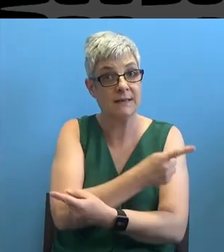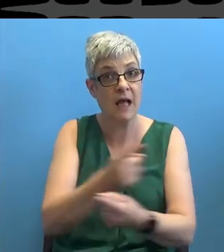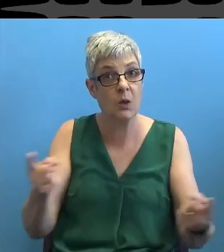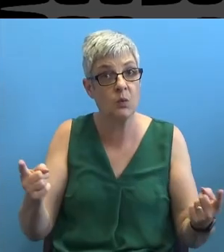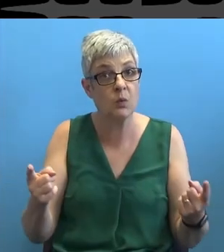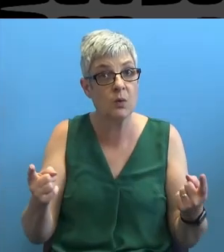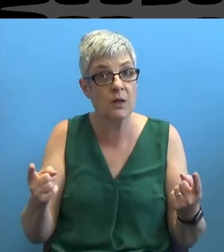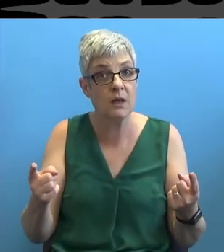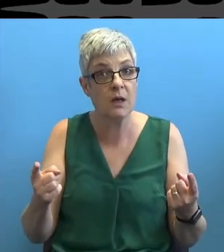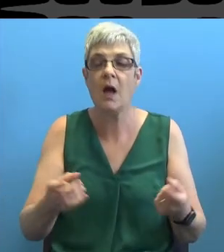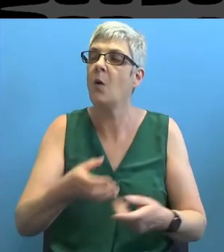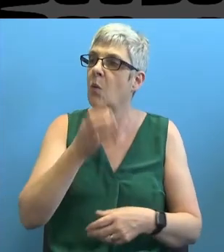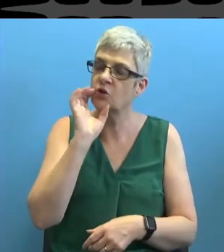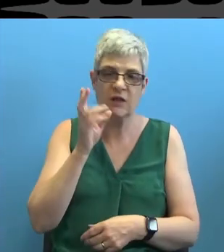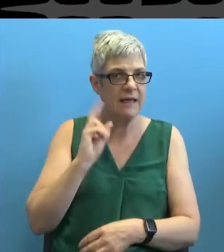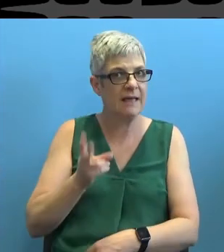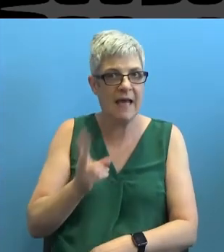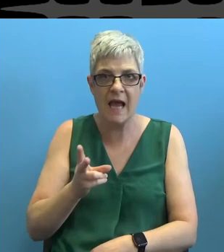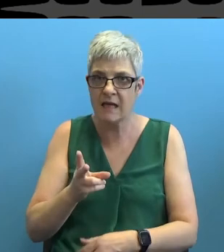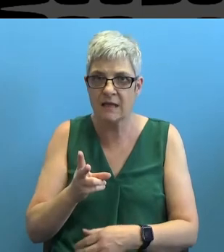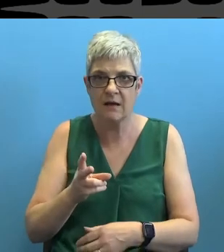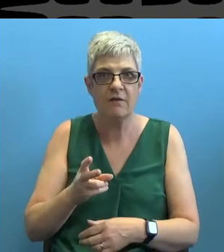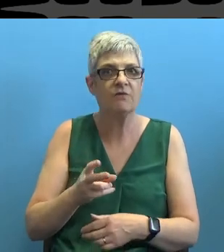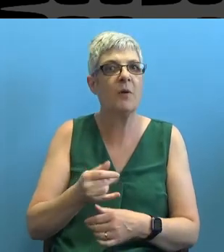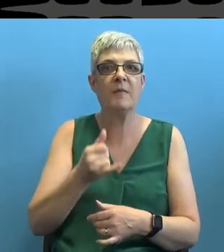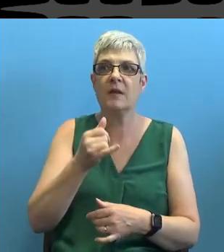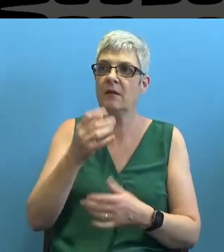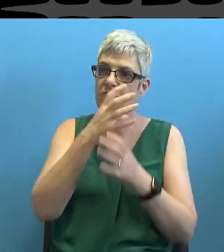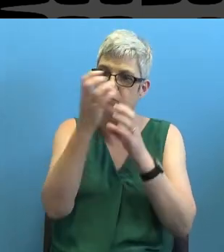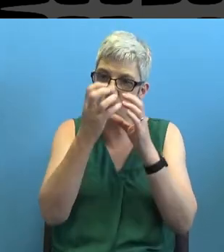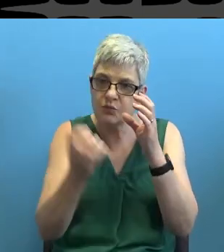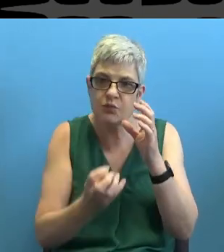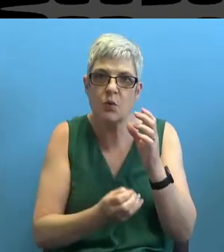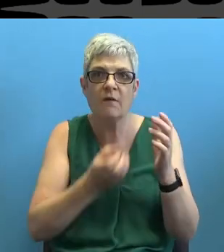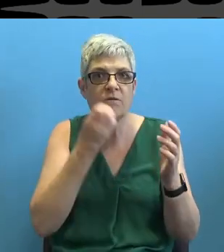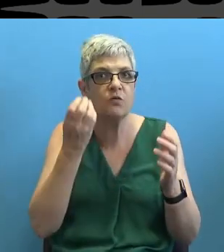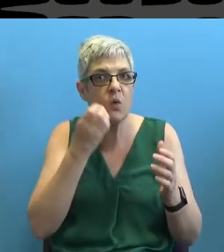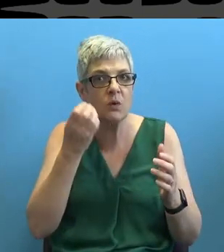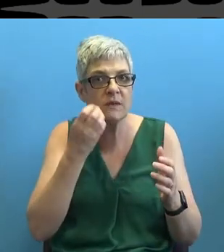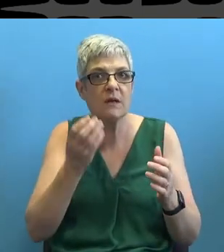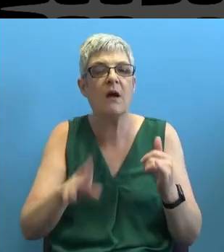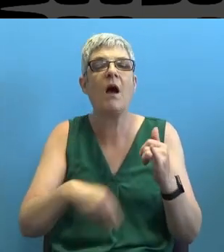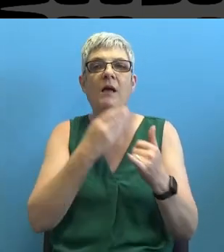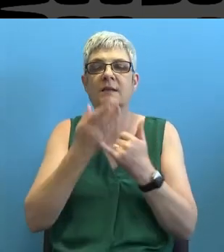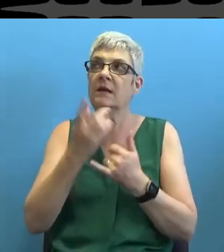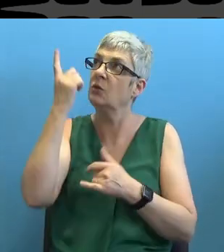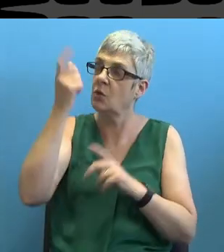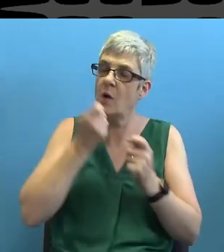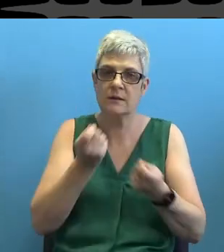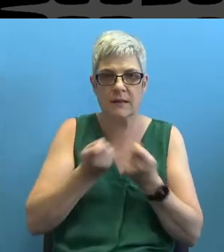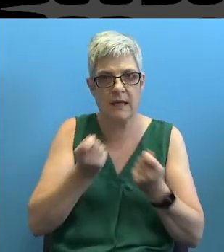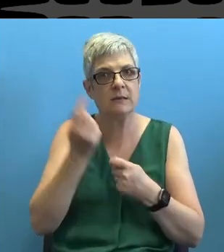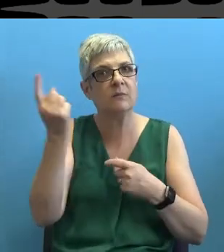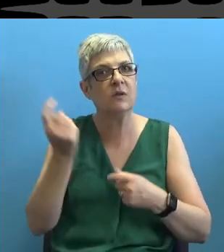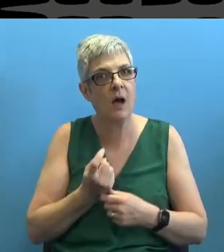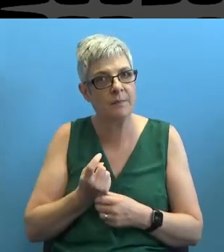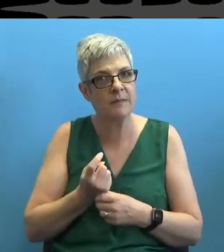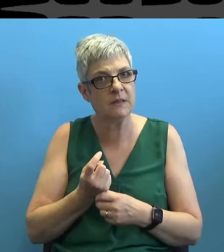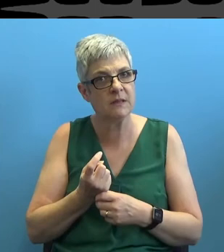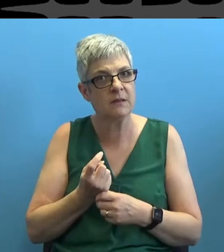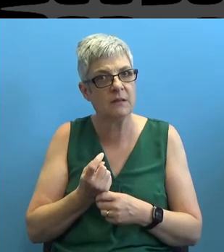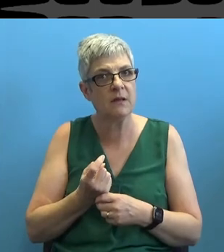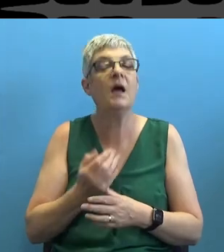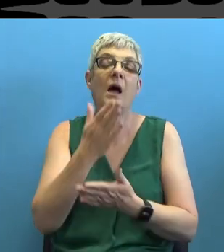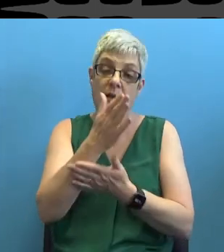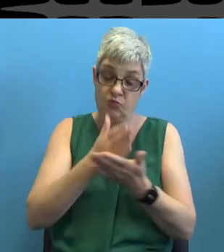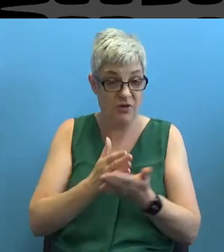you, I will not drink again from the fruit of the vine until the kingdom of God comes. And he